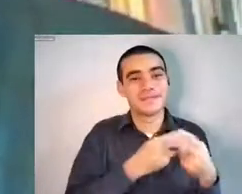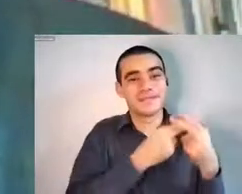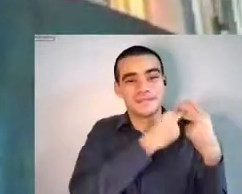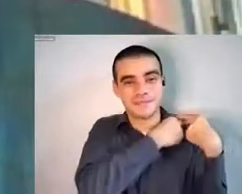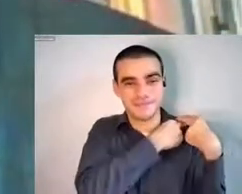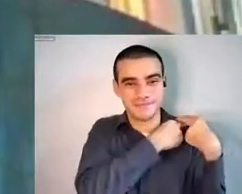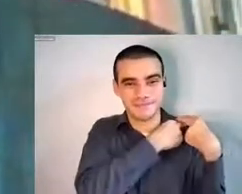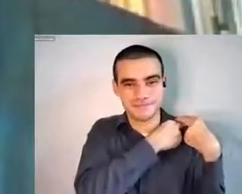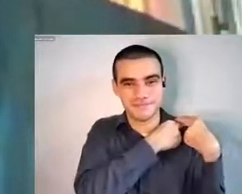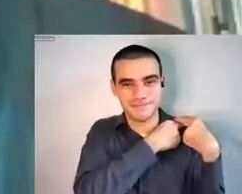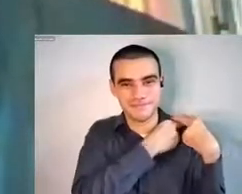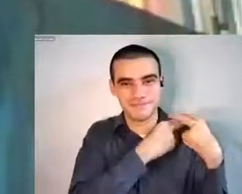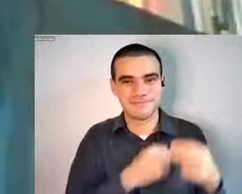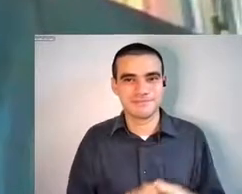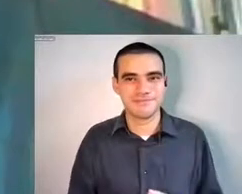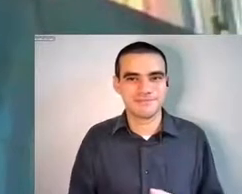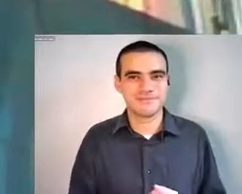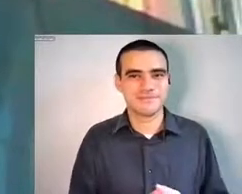a responsibility.